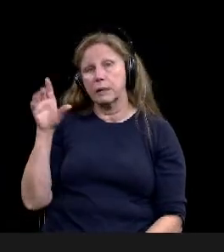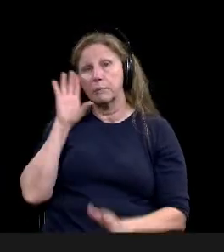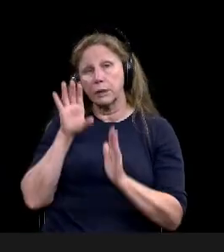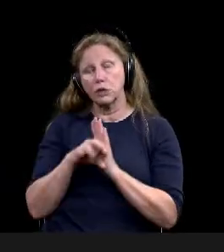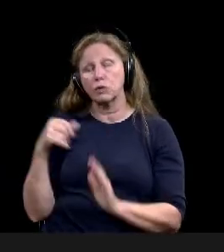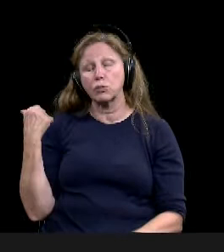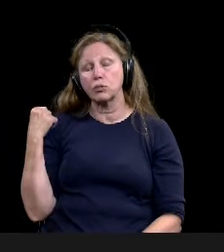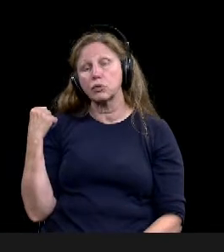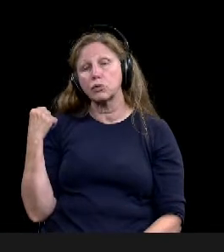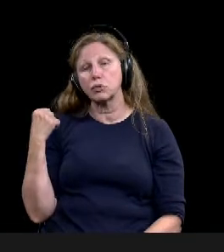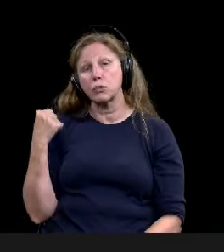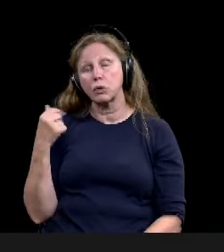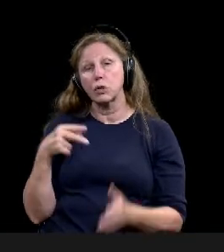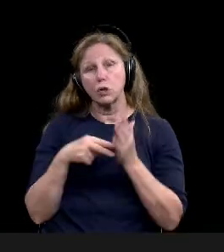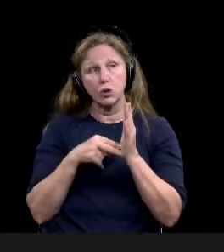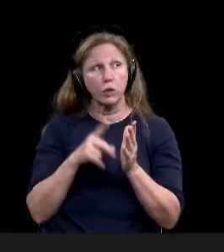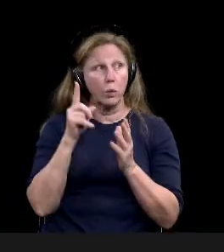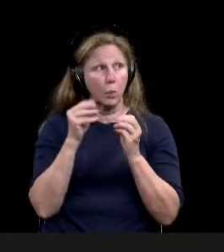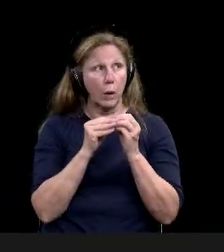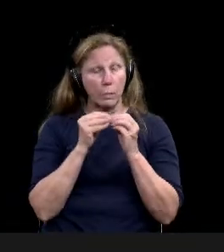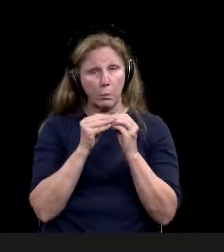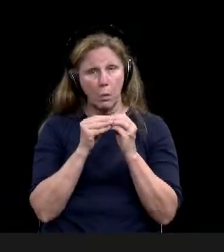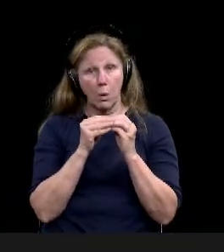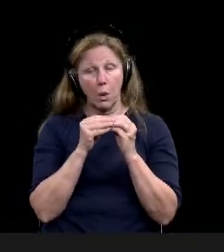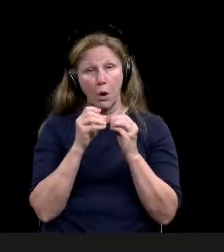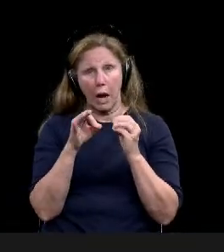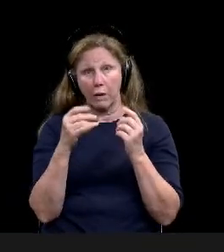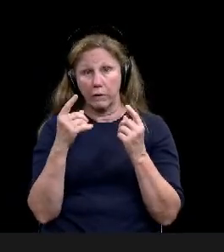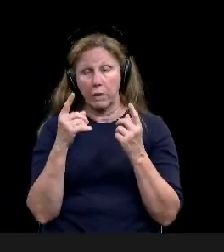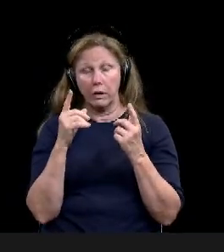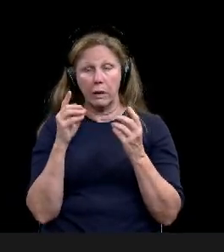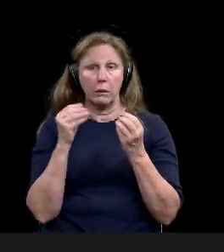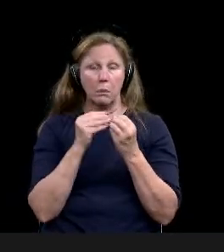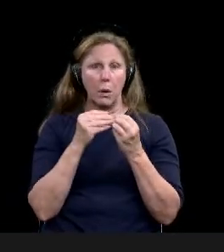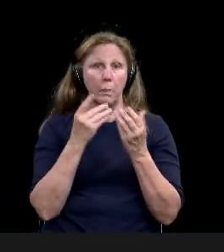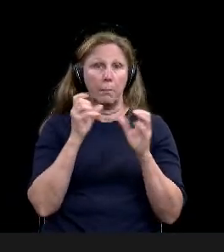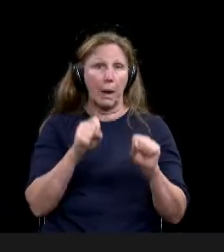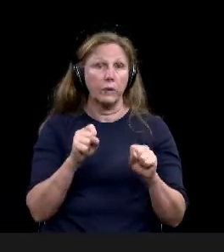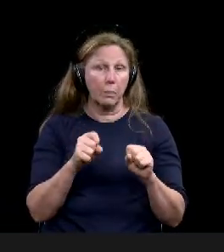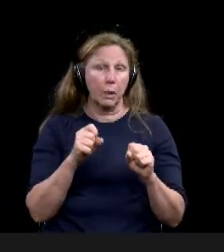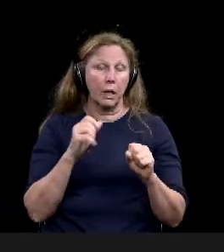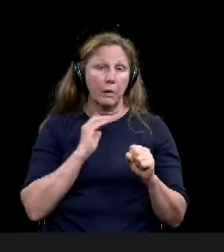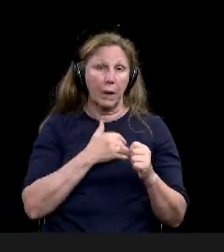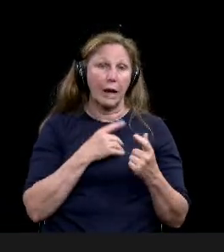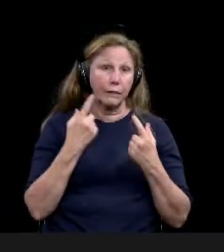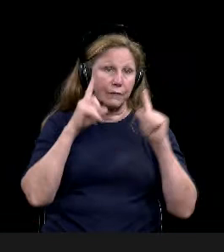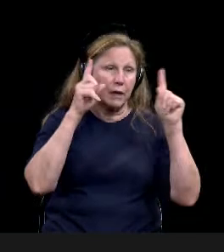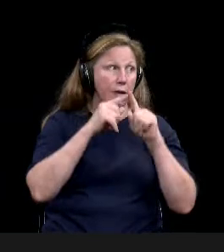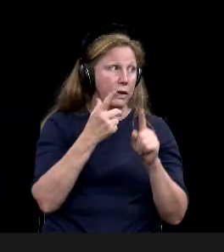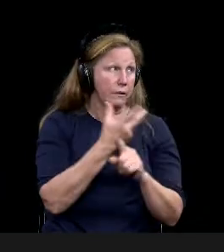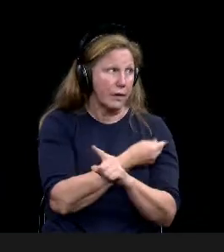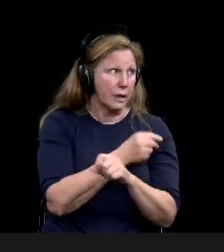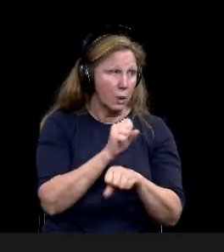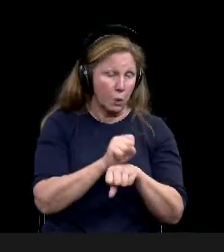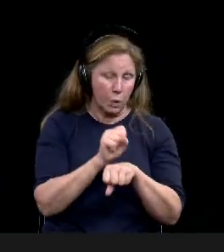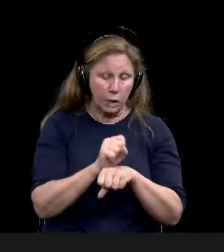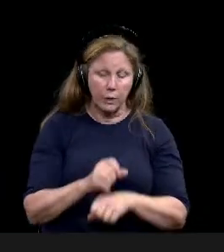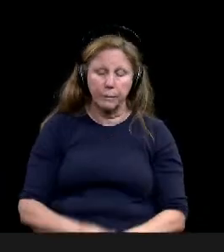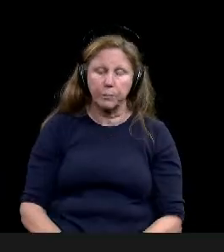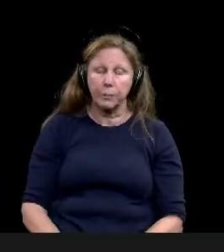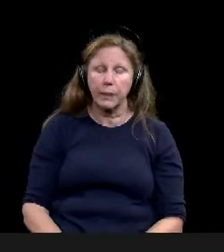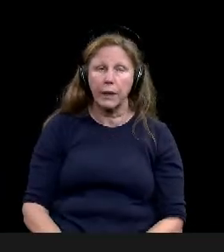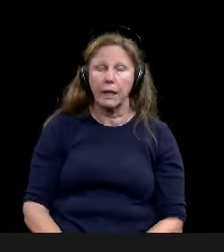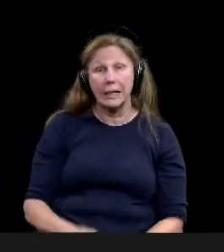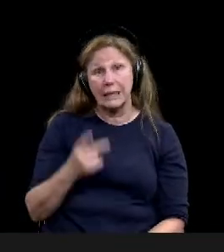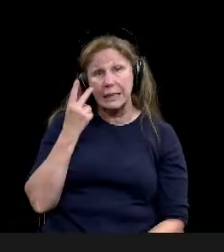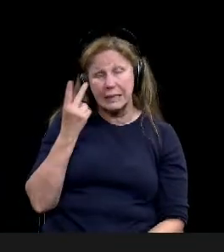vaccination efforts. You do see the last 2 weeks, there has been a drop in vaccination rates.